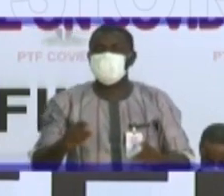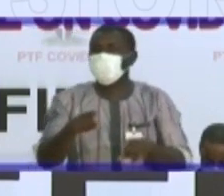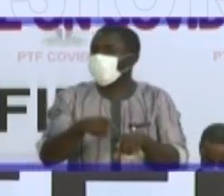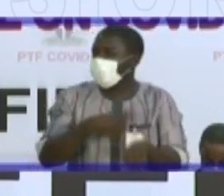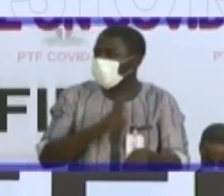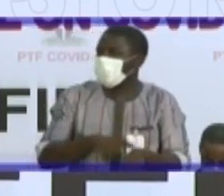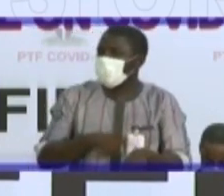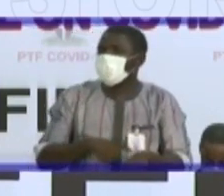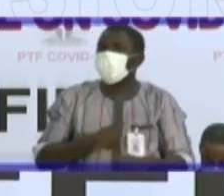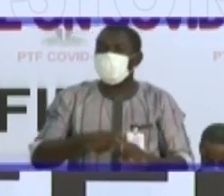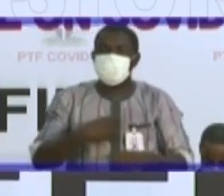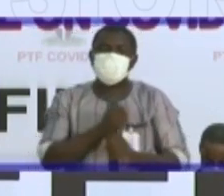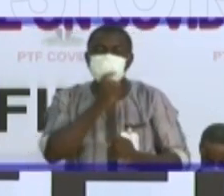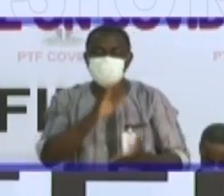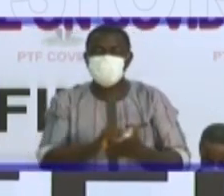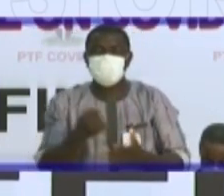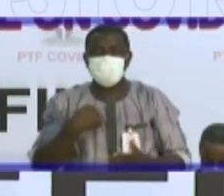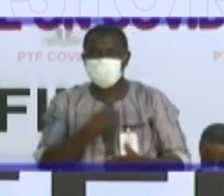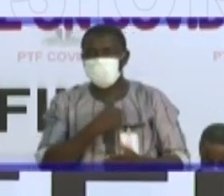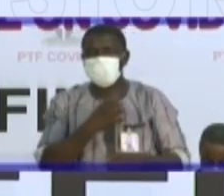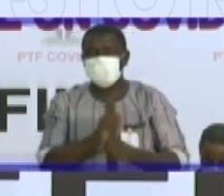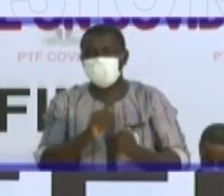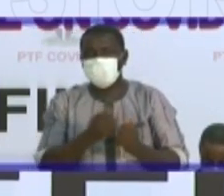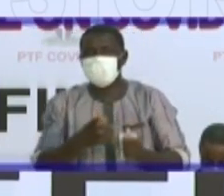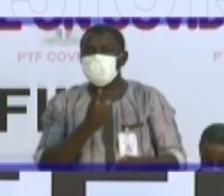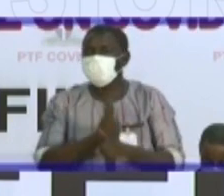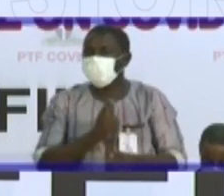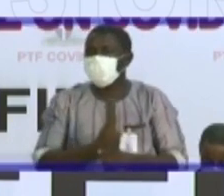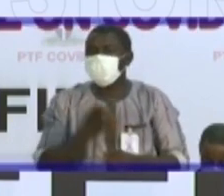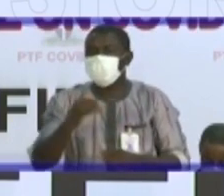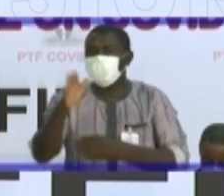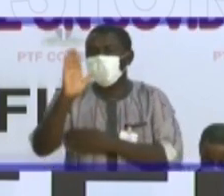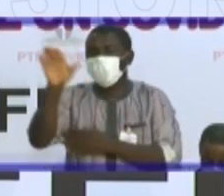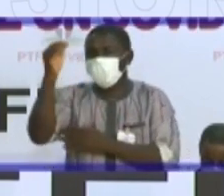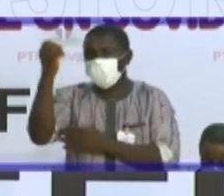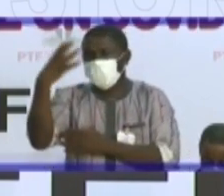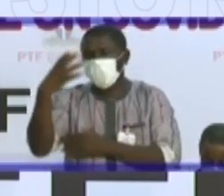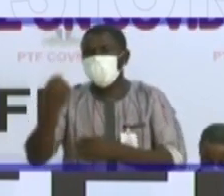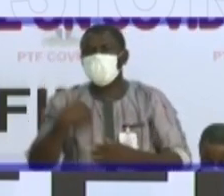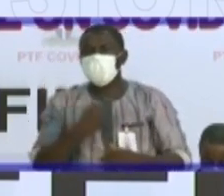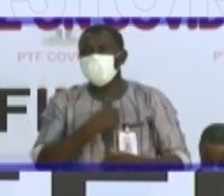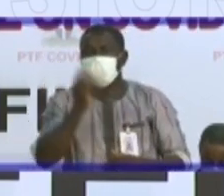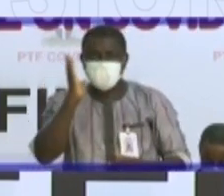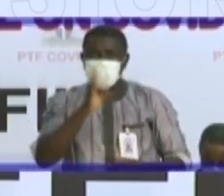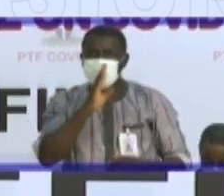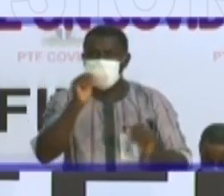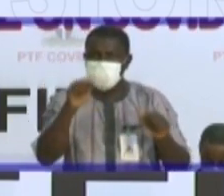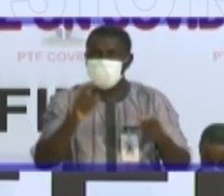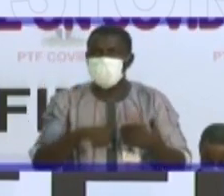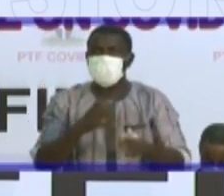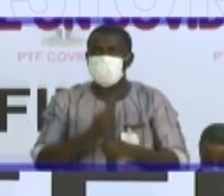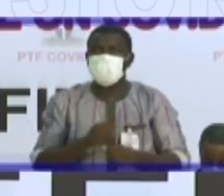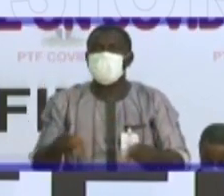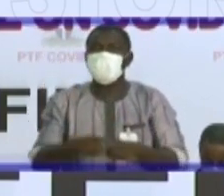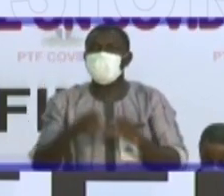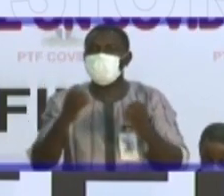longer, but just to make sure that we get it absolutely right. And then, you know, by God's grace, we'll be able to get as many of the